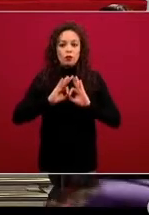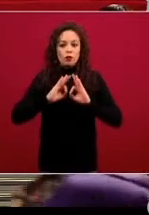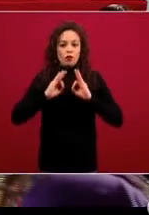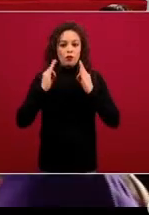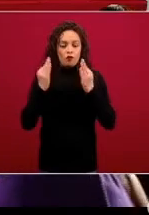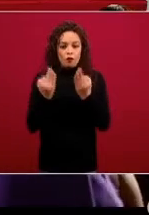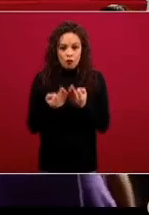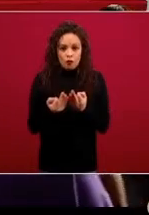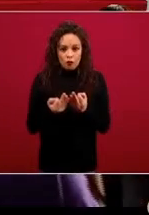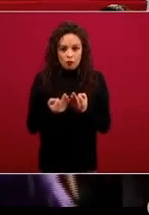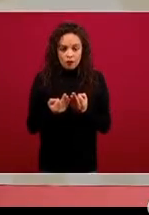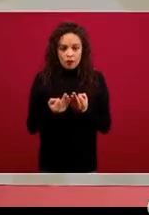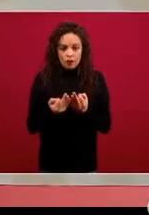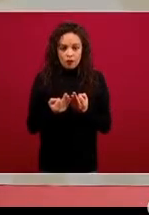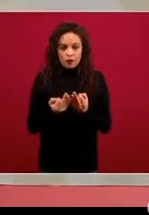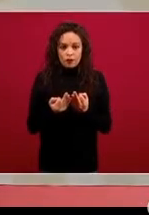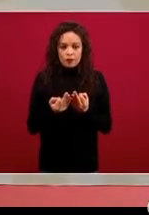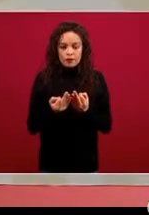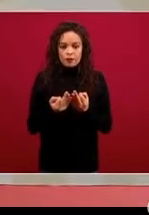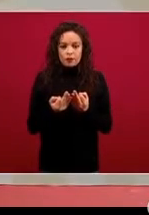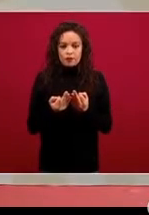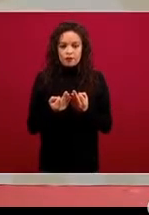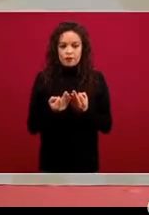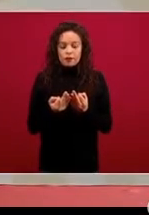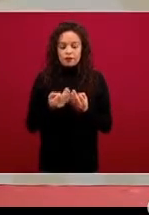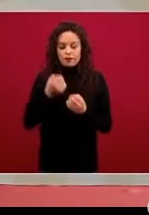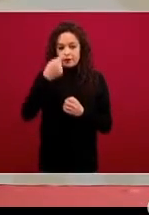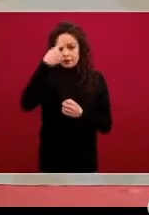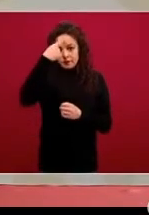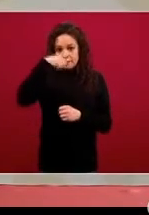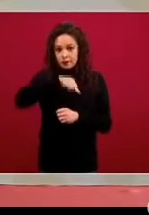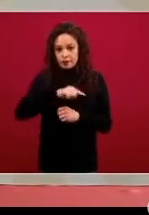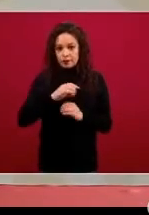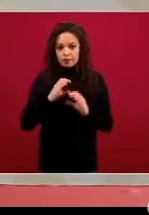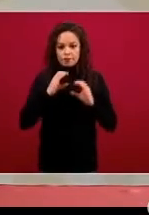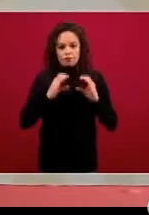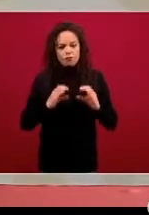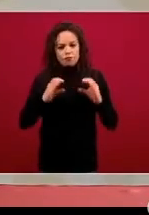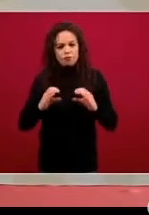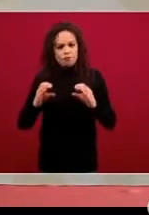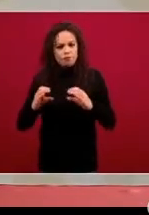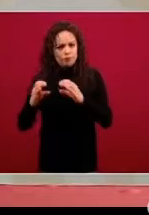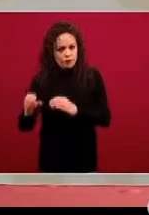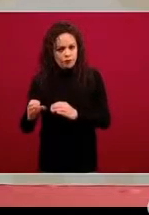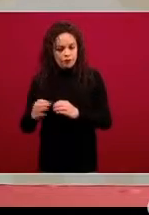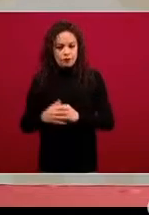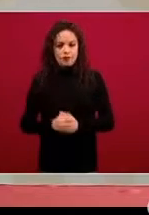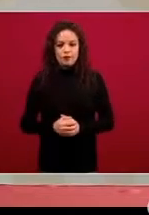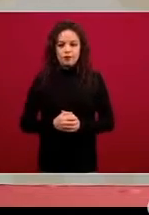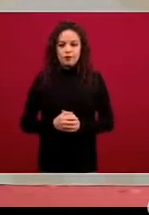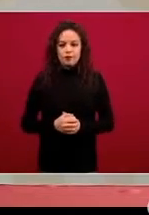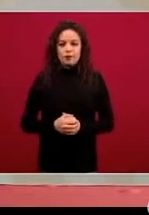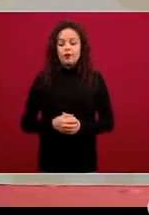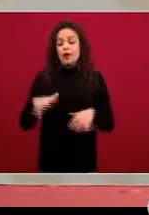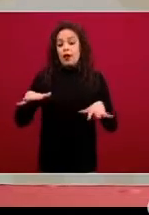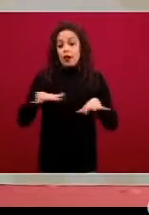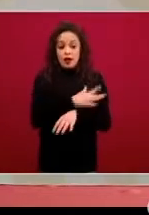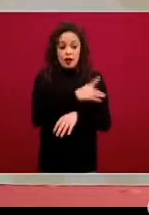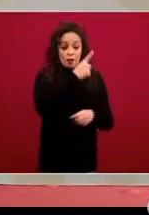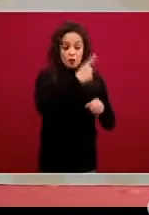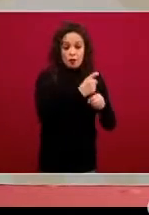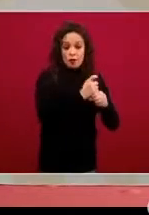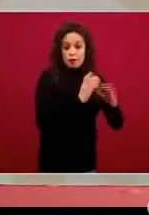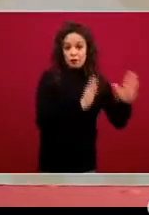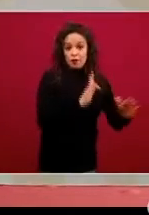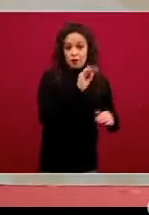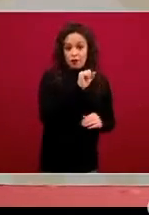to the next phase. So we had a transition from phase 1 to phase 2, and our strategy changed. One